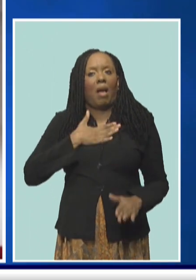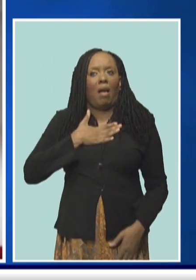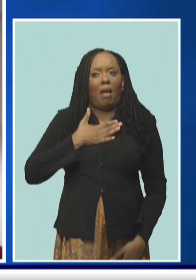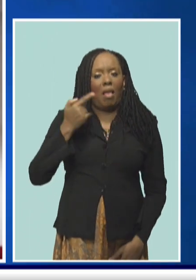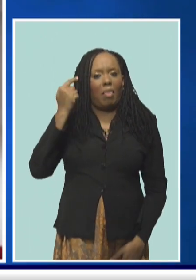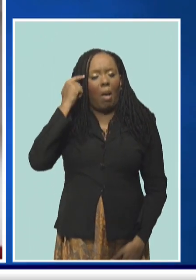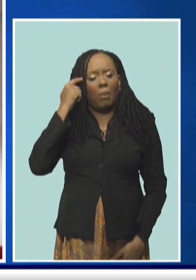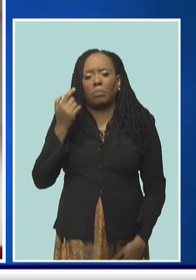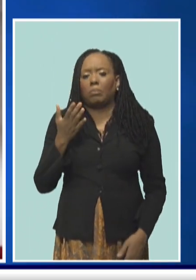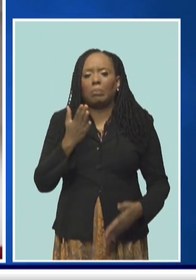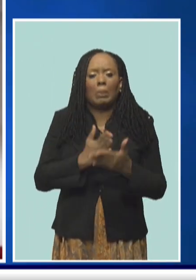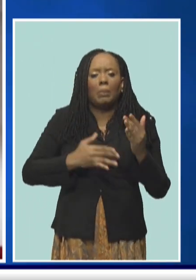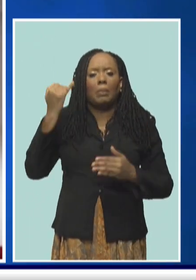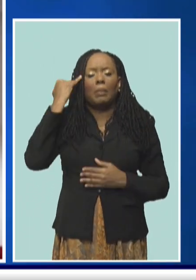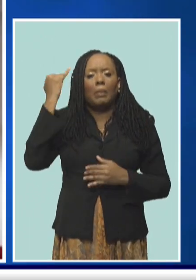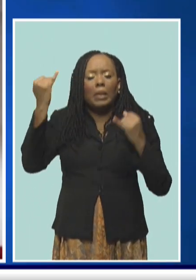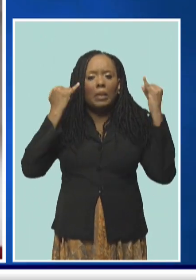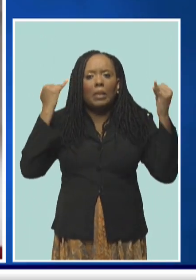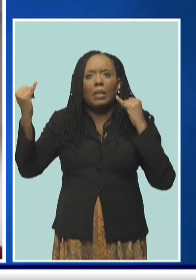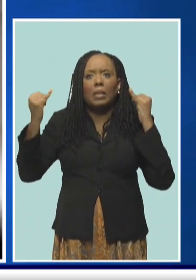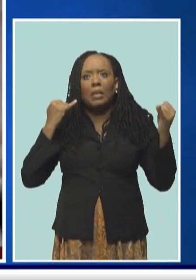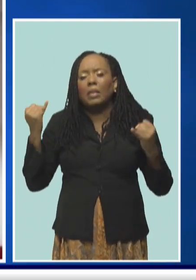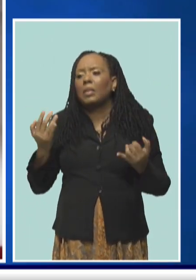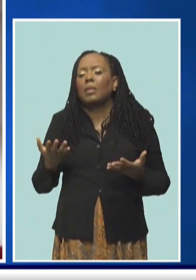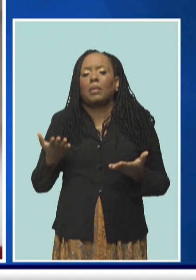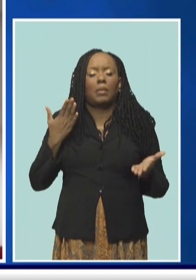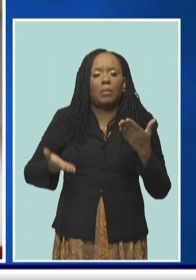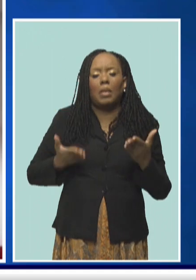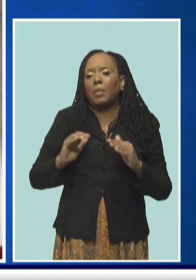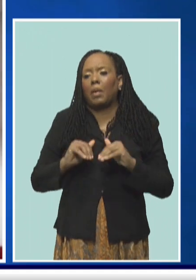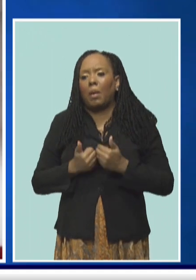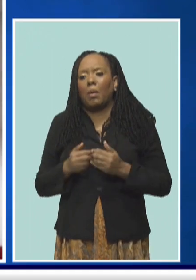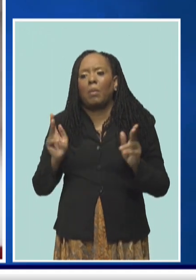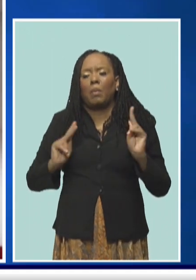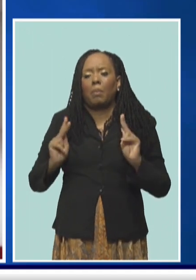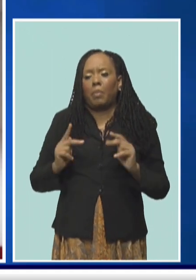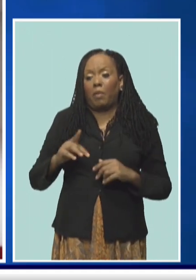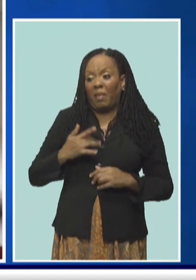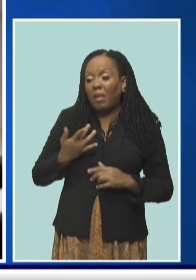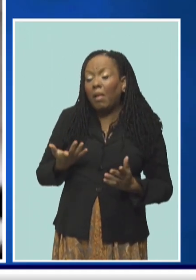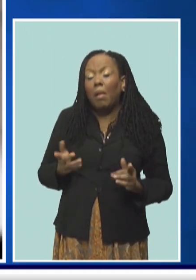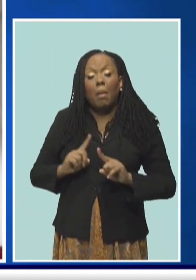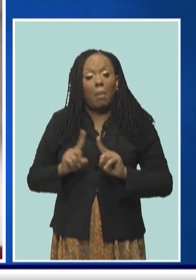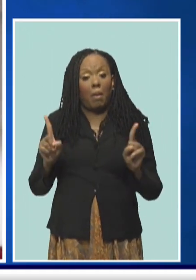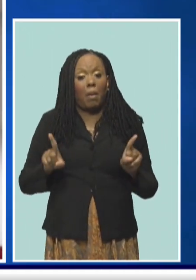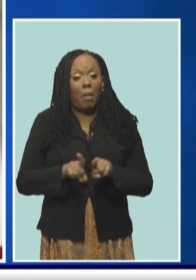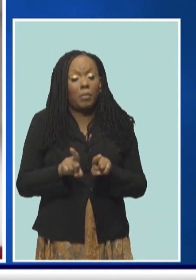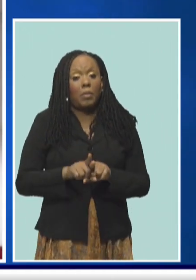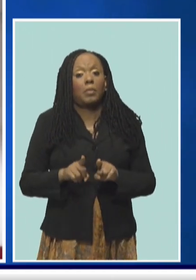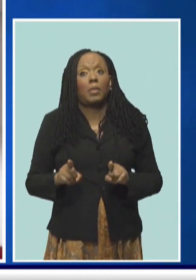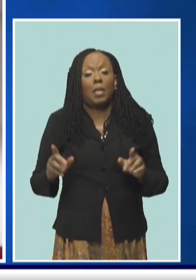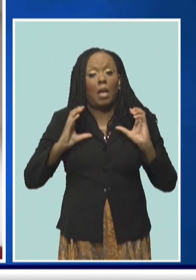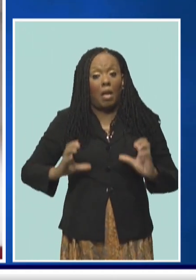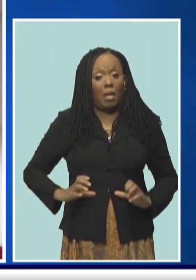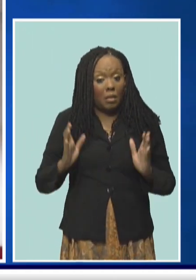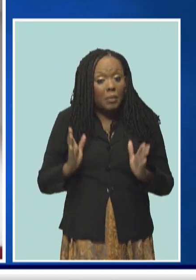some ideas as to what may be happening there. So again, one is the inflation. I often say for the consumers, people